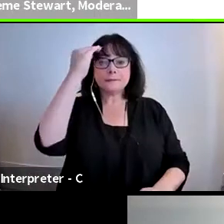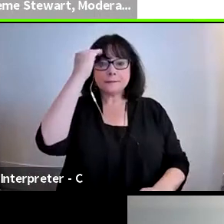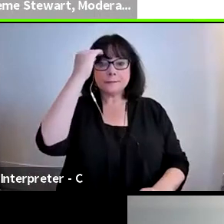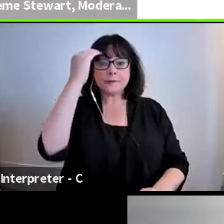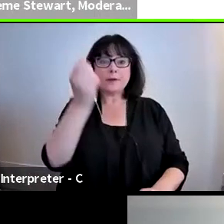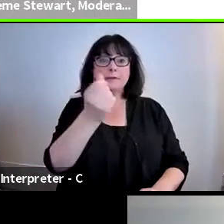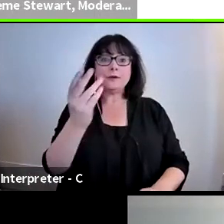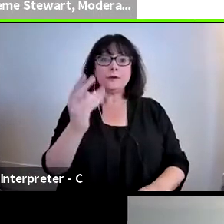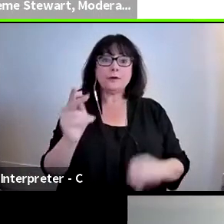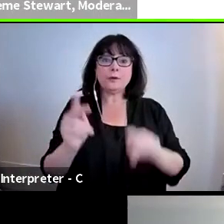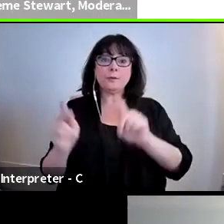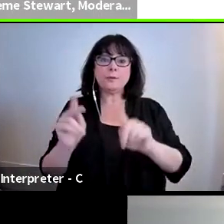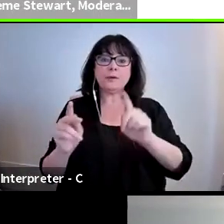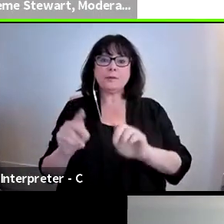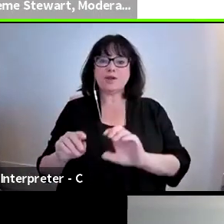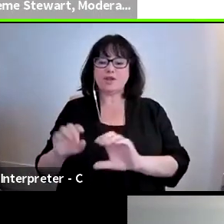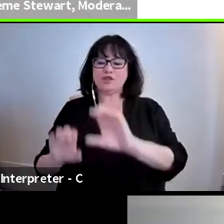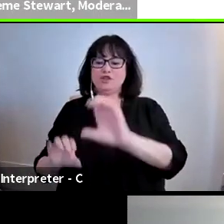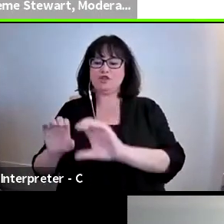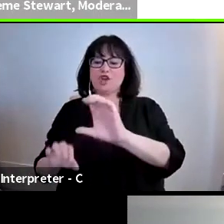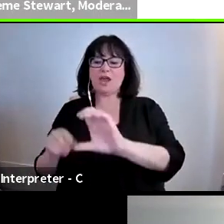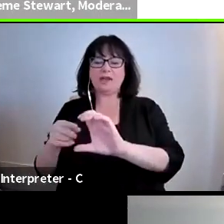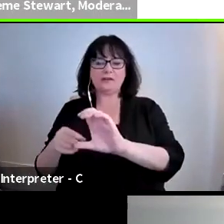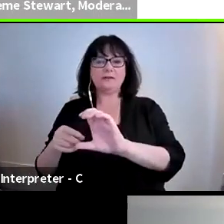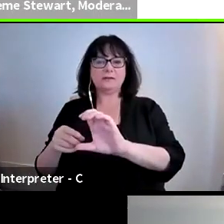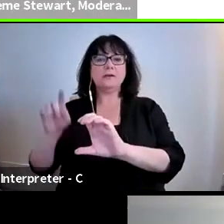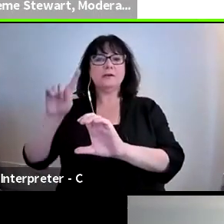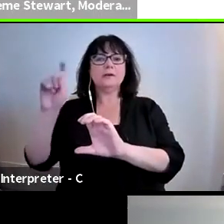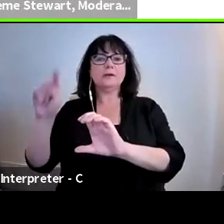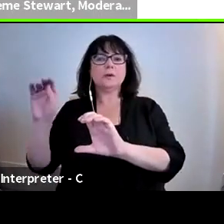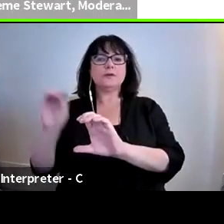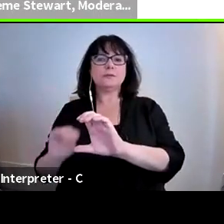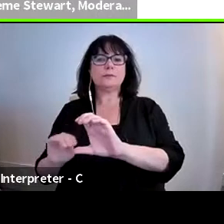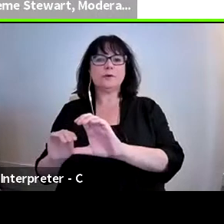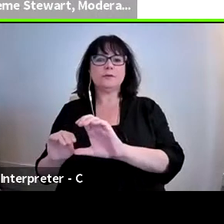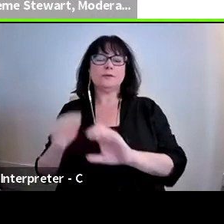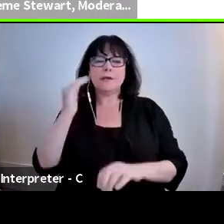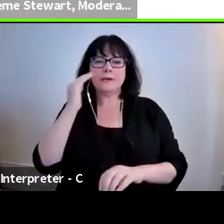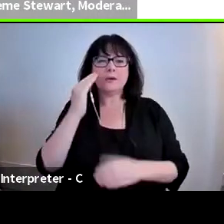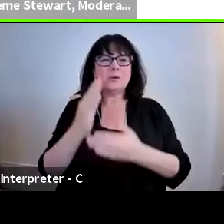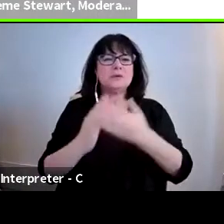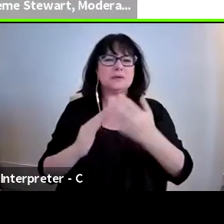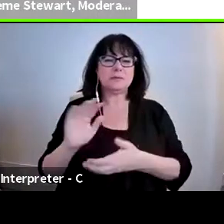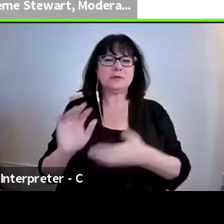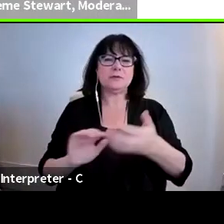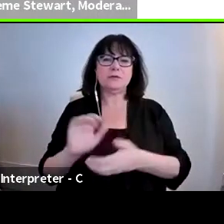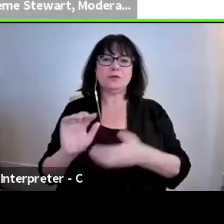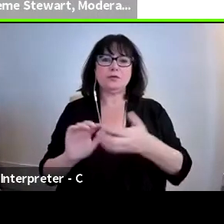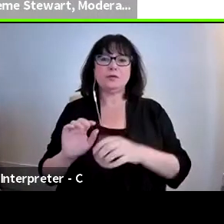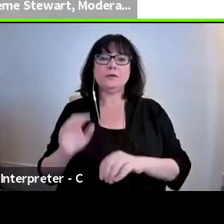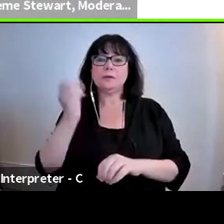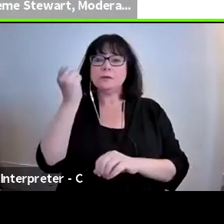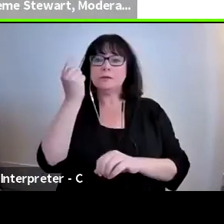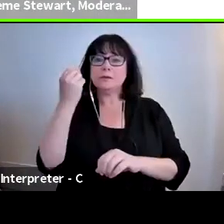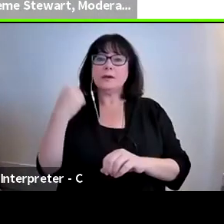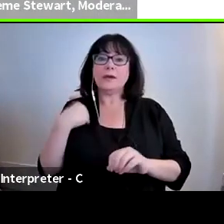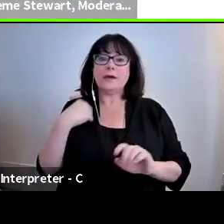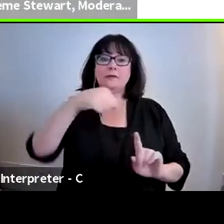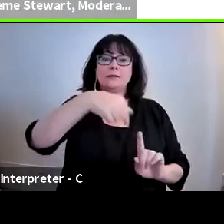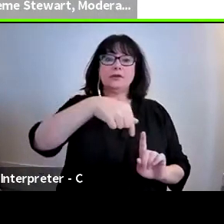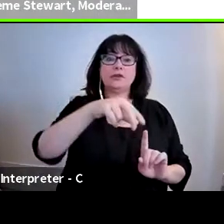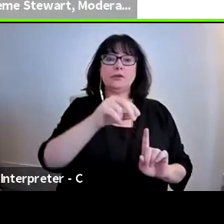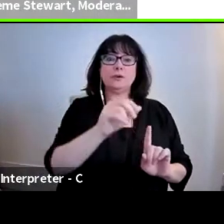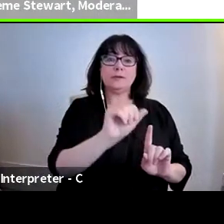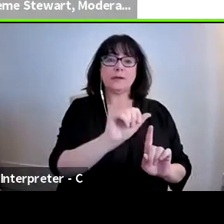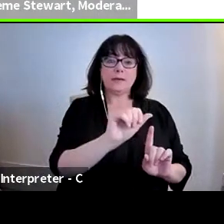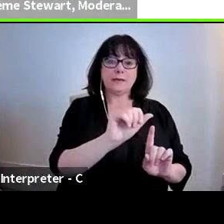chat window, and this is a bit confusing in Zoom. So there's a chat window, and then there is a Q&A option at the bottom. So we would ask people